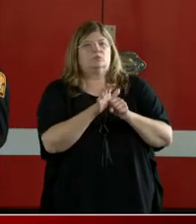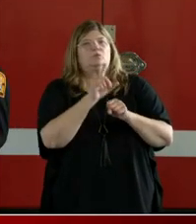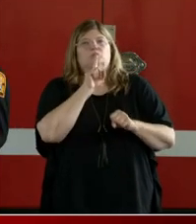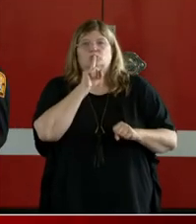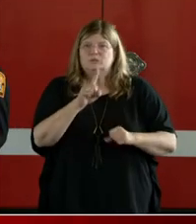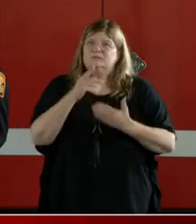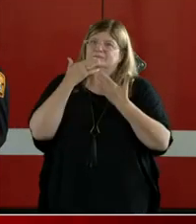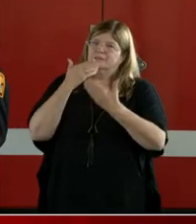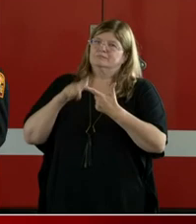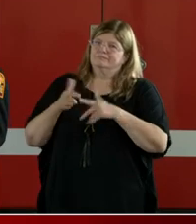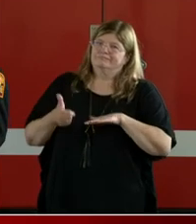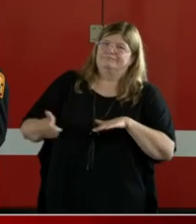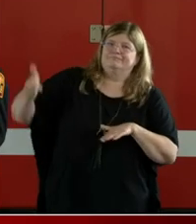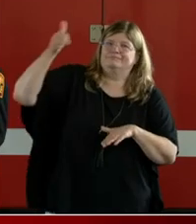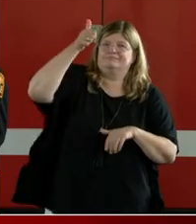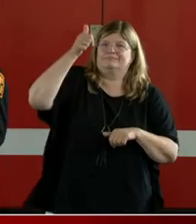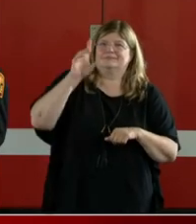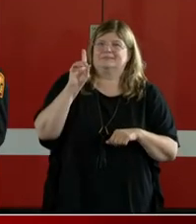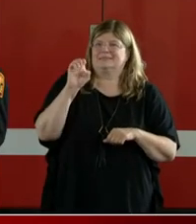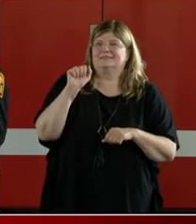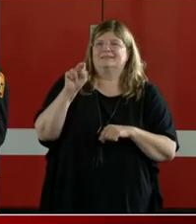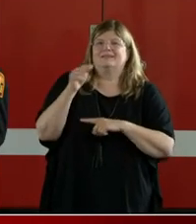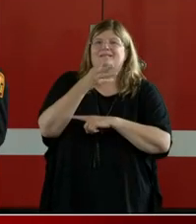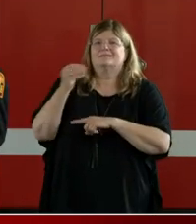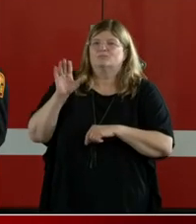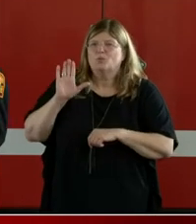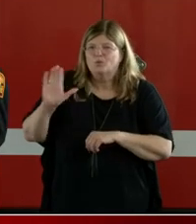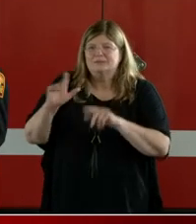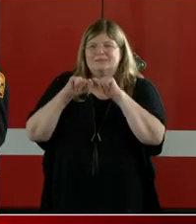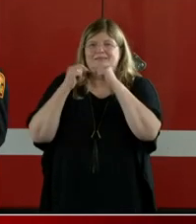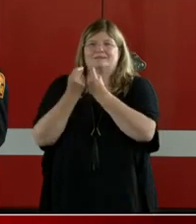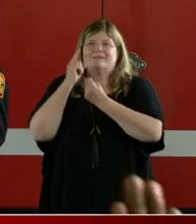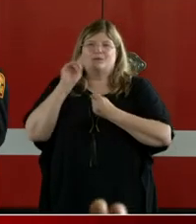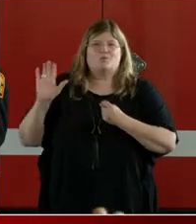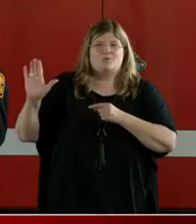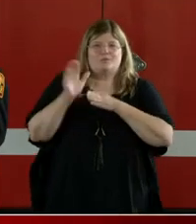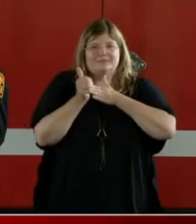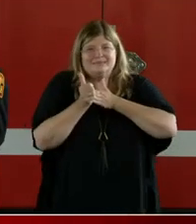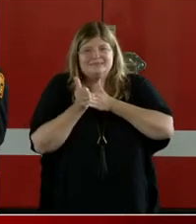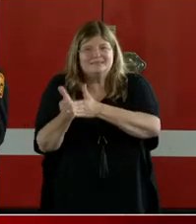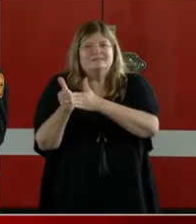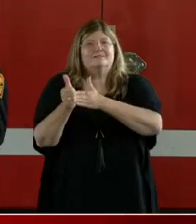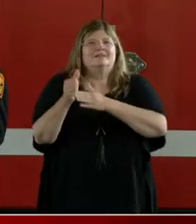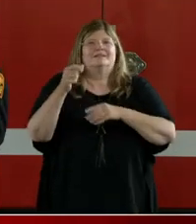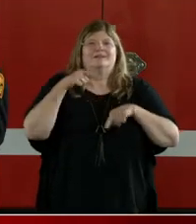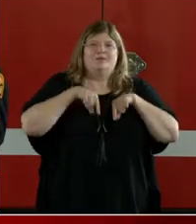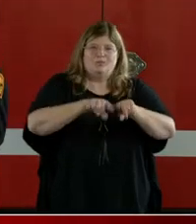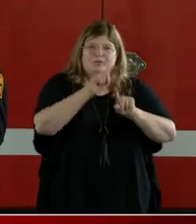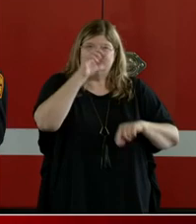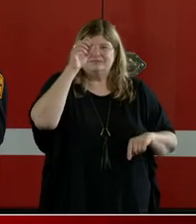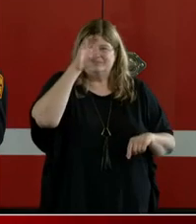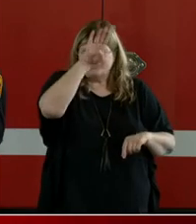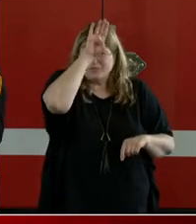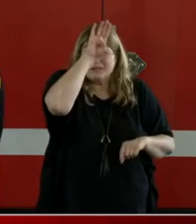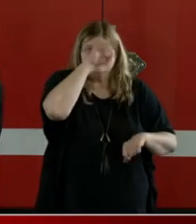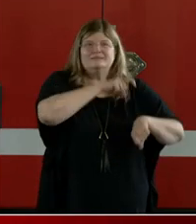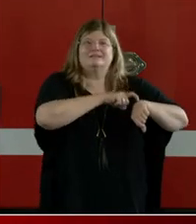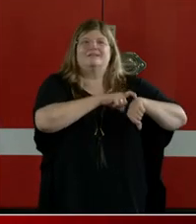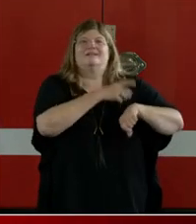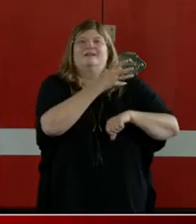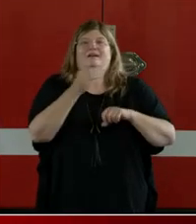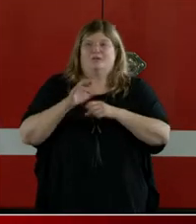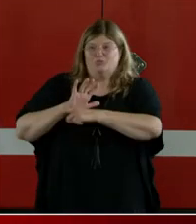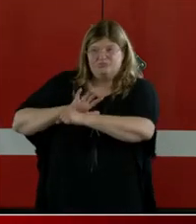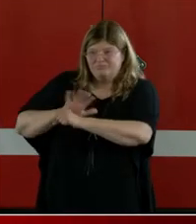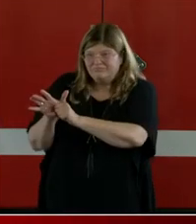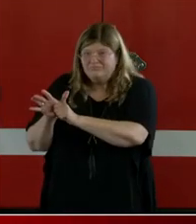team for stepping up to have firehouse COVID training, and they did it with just a few weeks